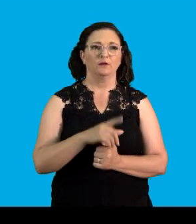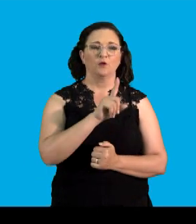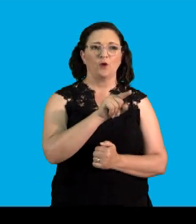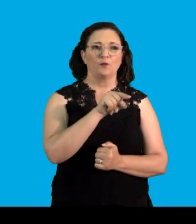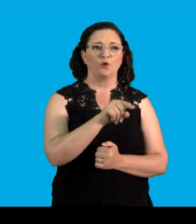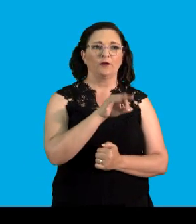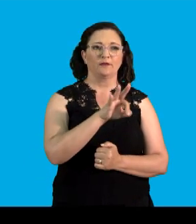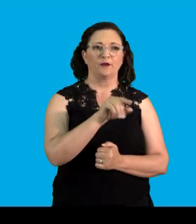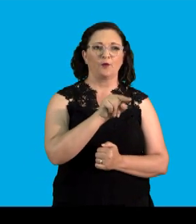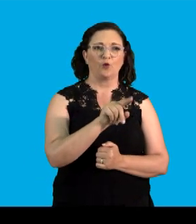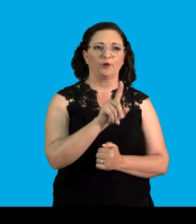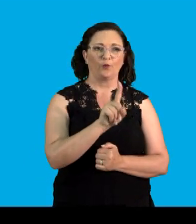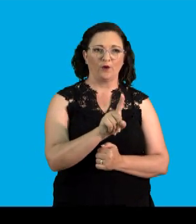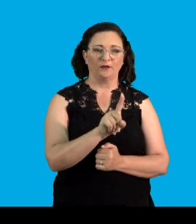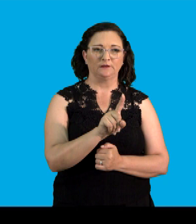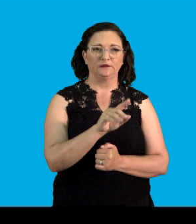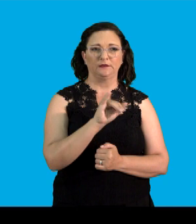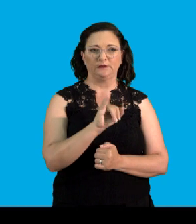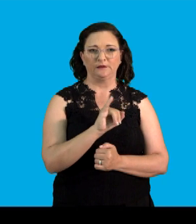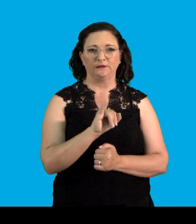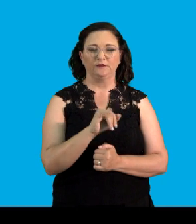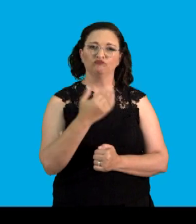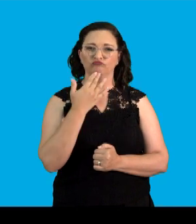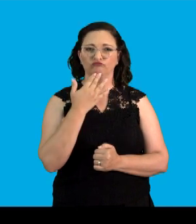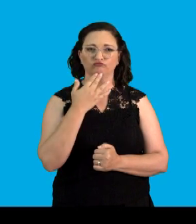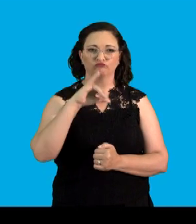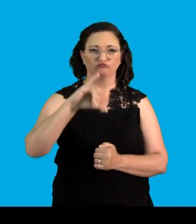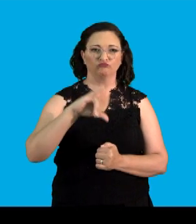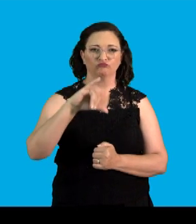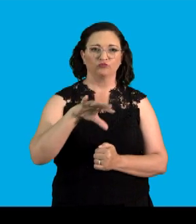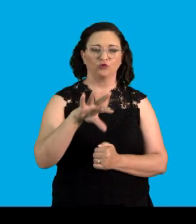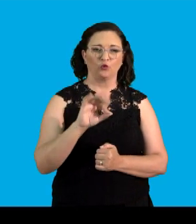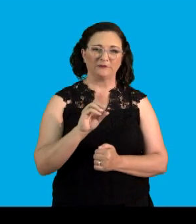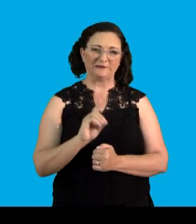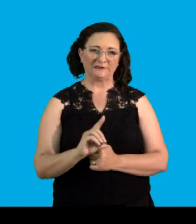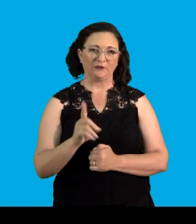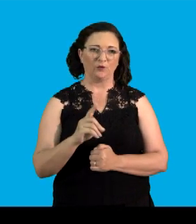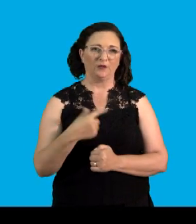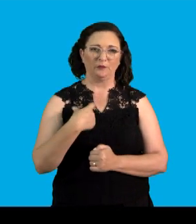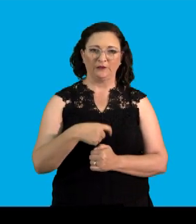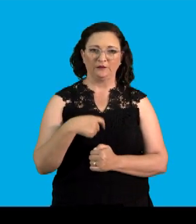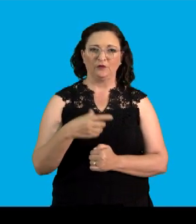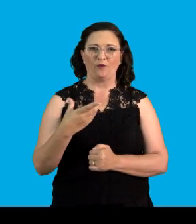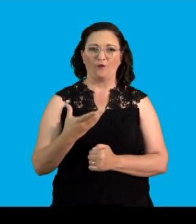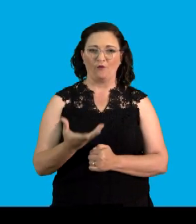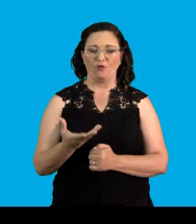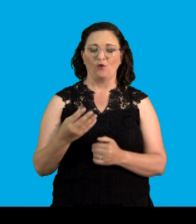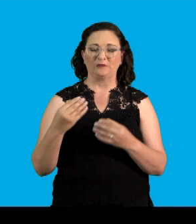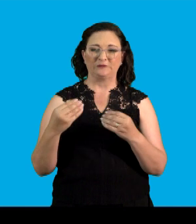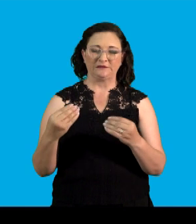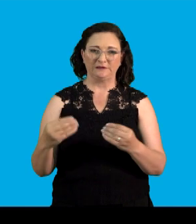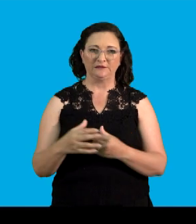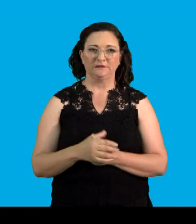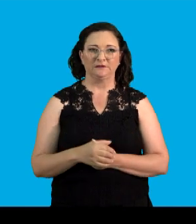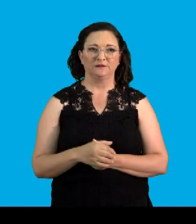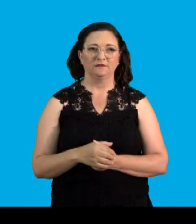1.3.1 intermediaries. Okay, we're looking at option D now, the personality of the